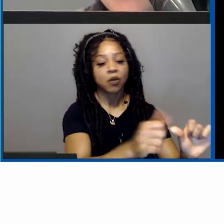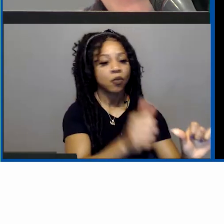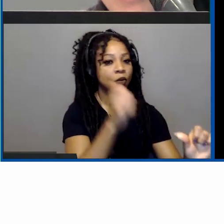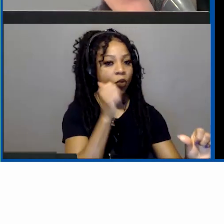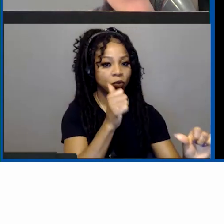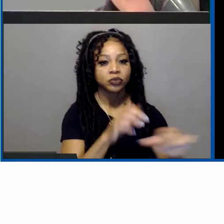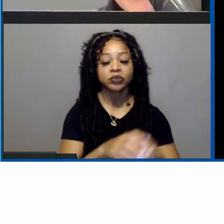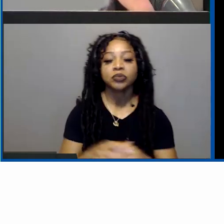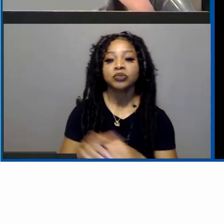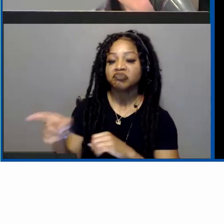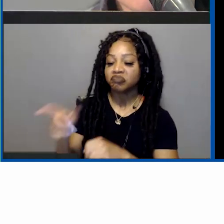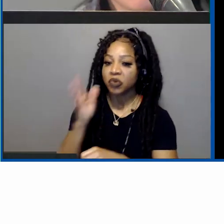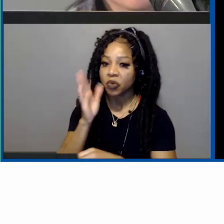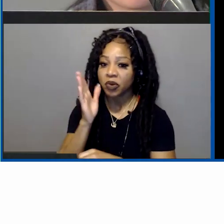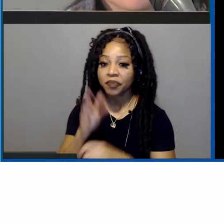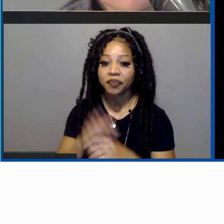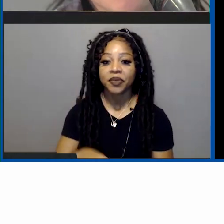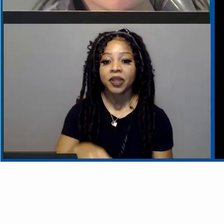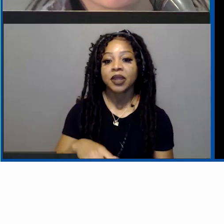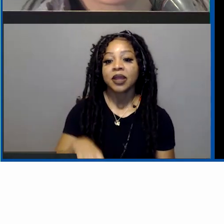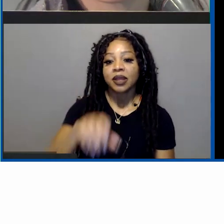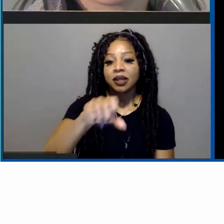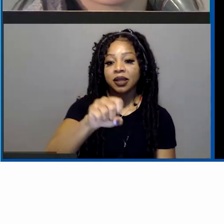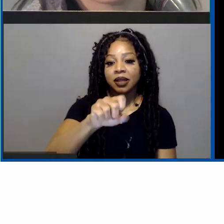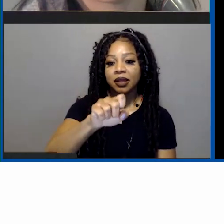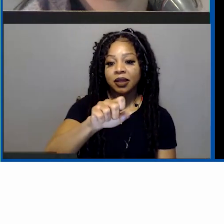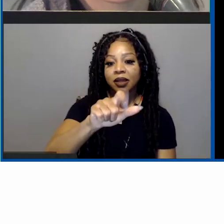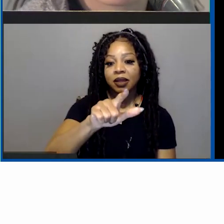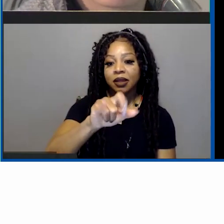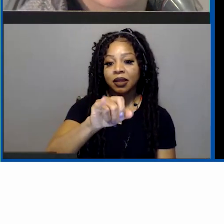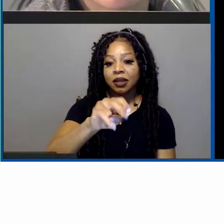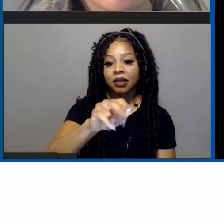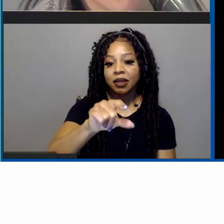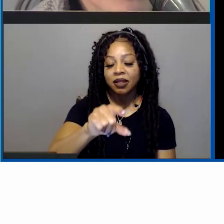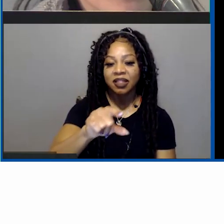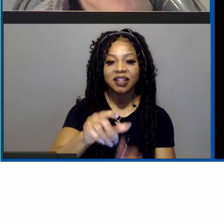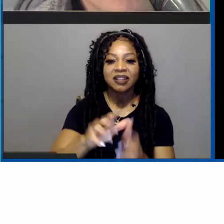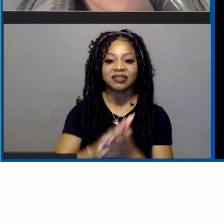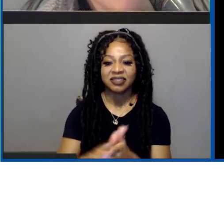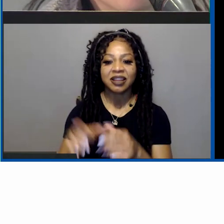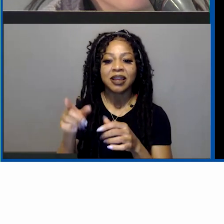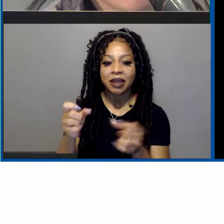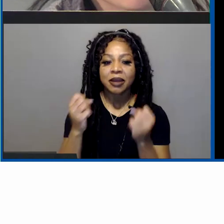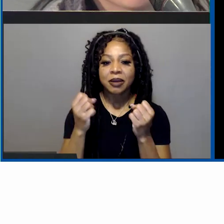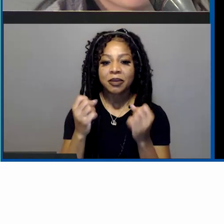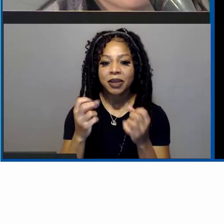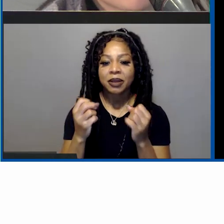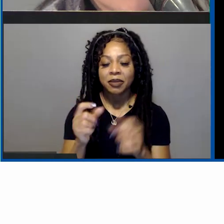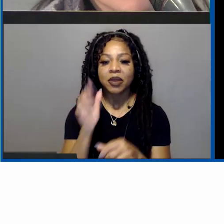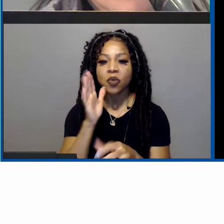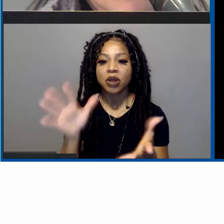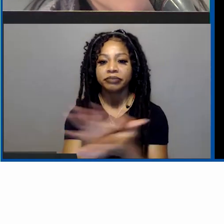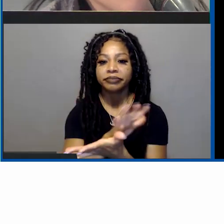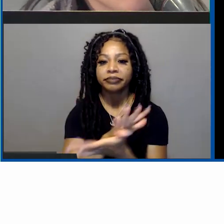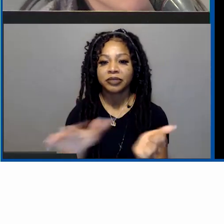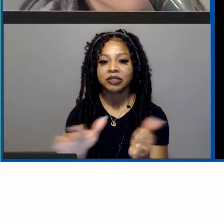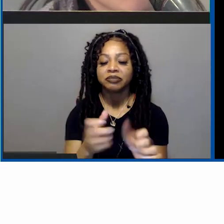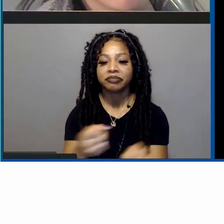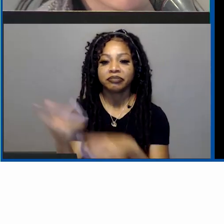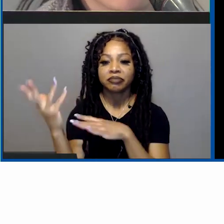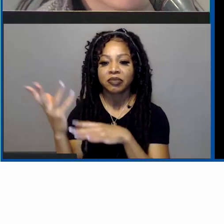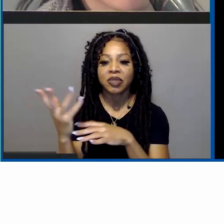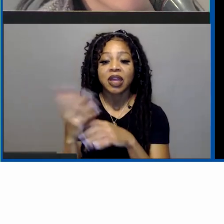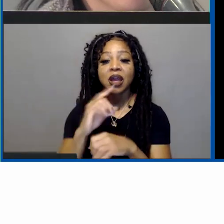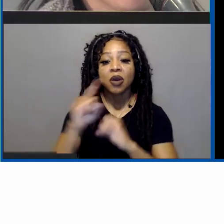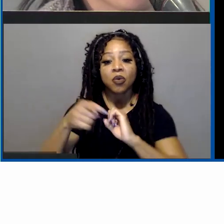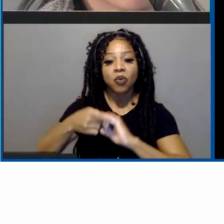So sealing. So we call them sealing, destruction. Lots of places will destroy them, but we call it sealing because once